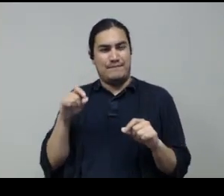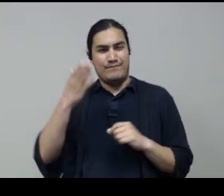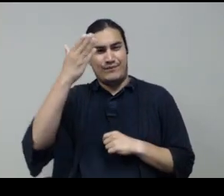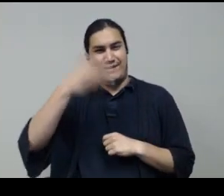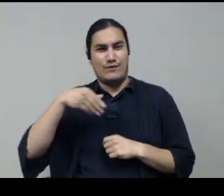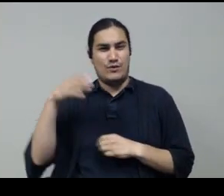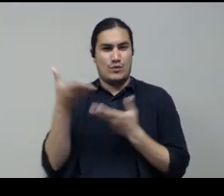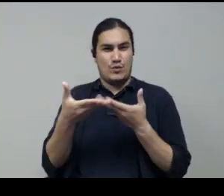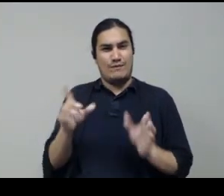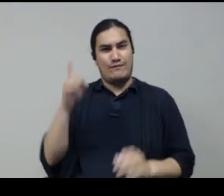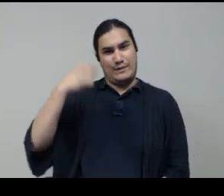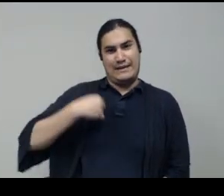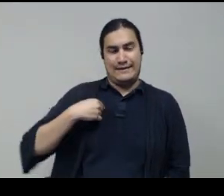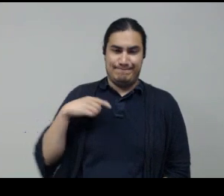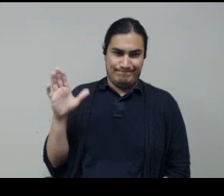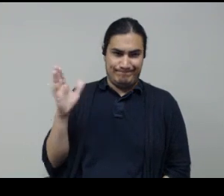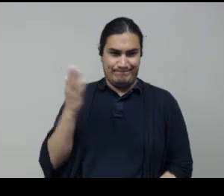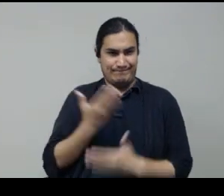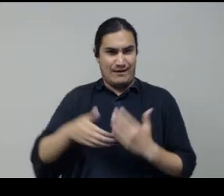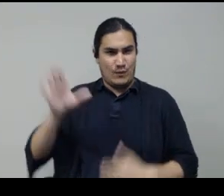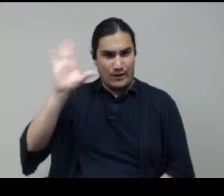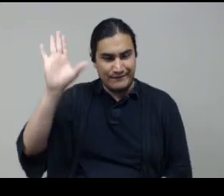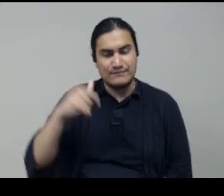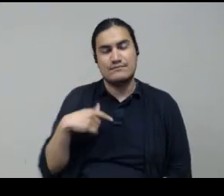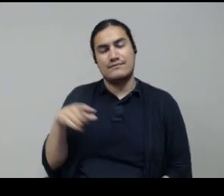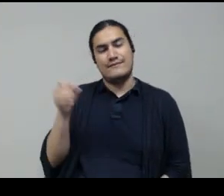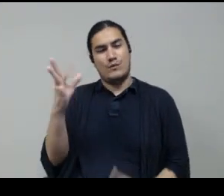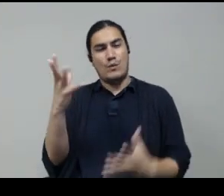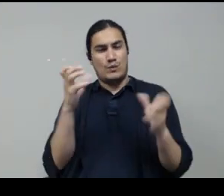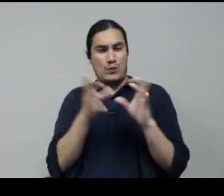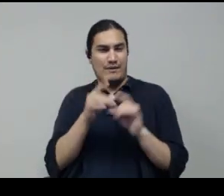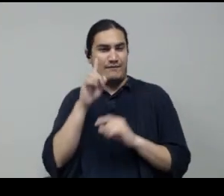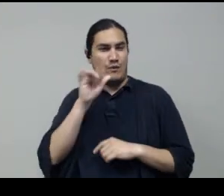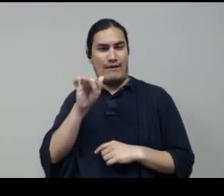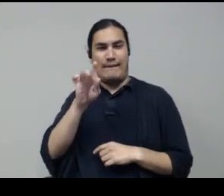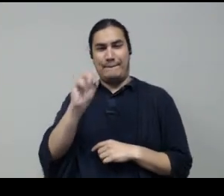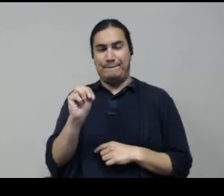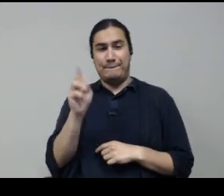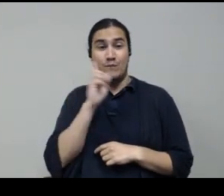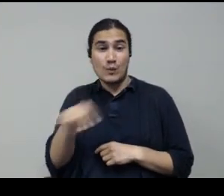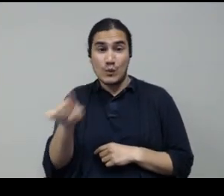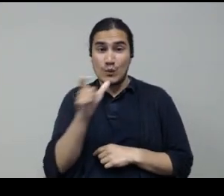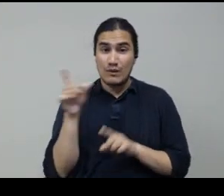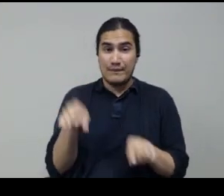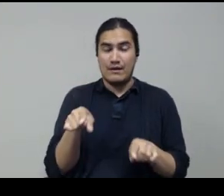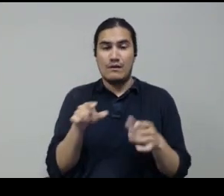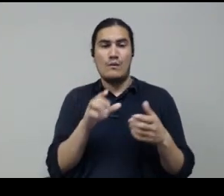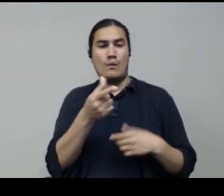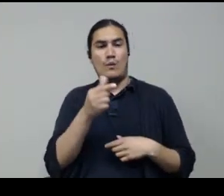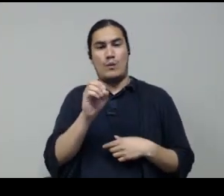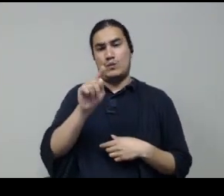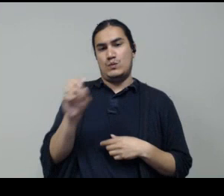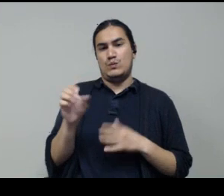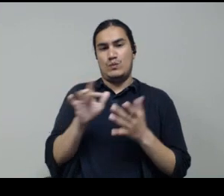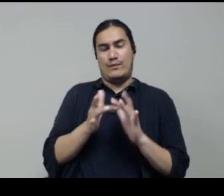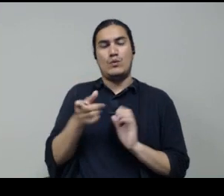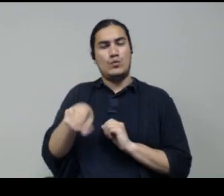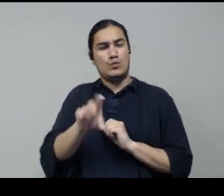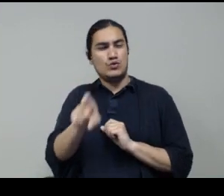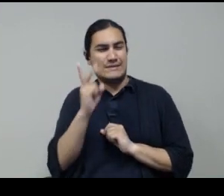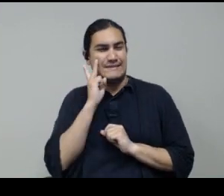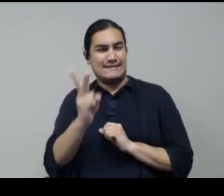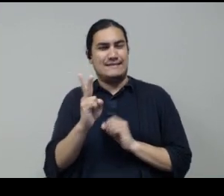me, to let us know you want to comment on an item. For those attending via GoToWebinar, you should see the webinar control